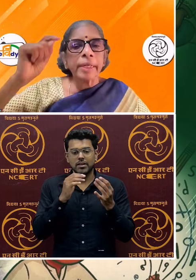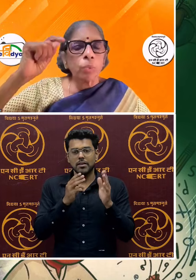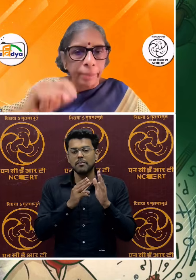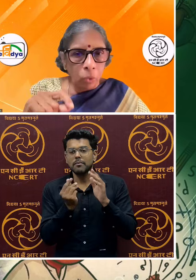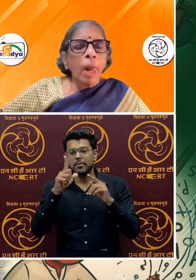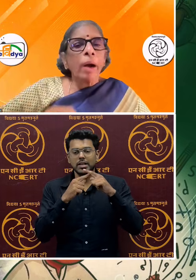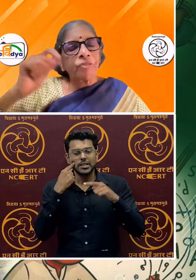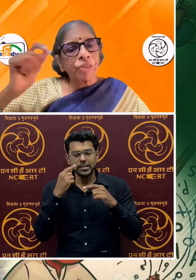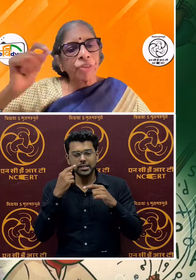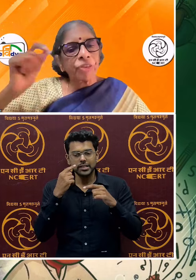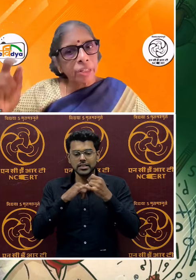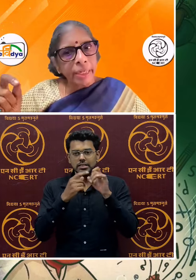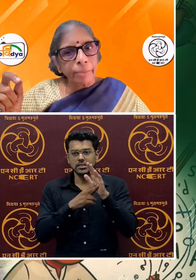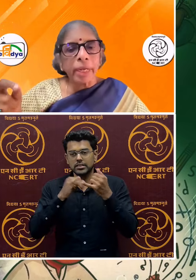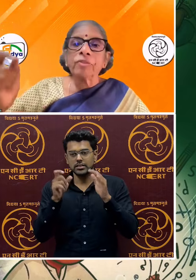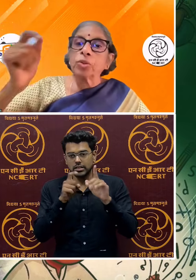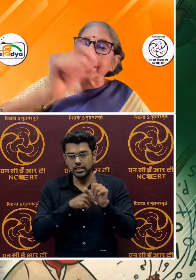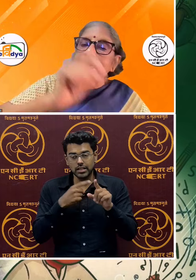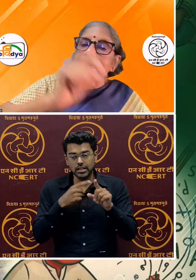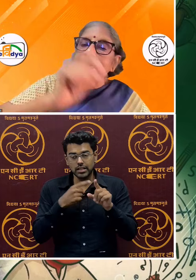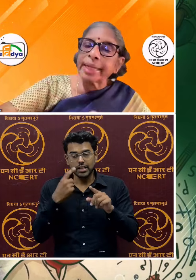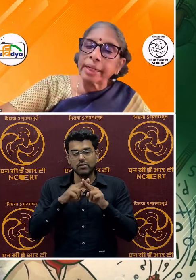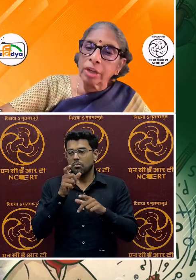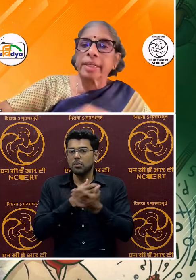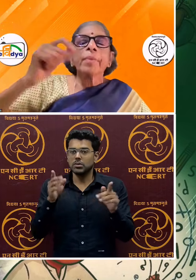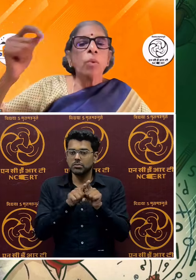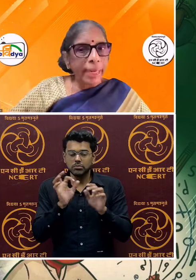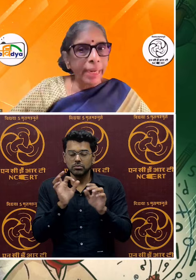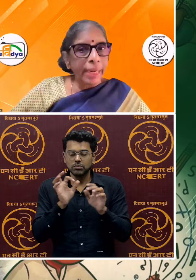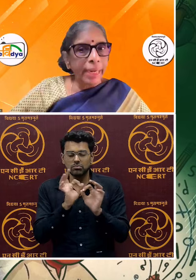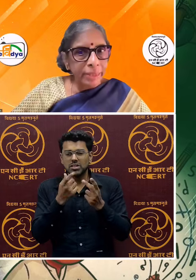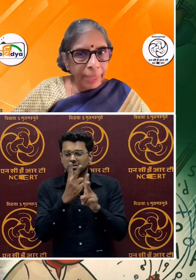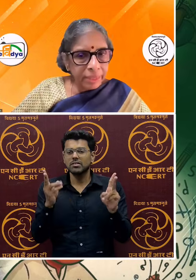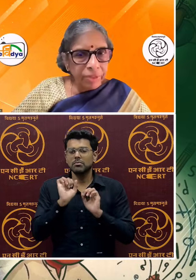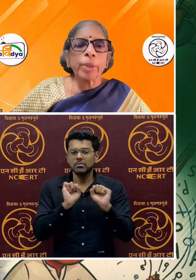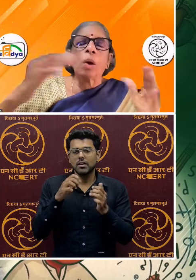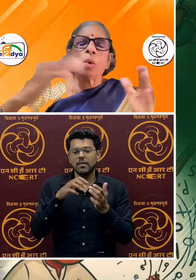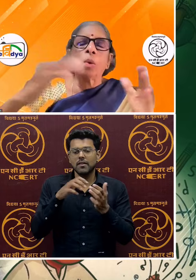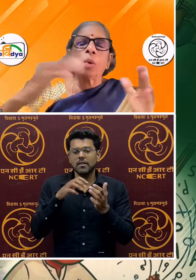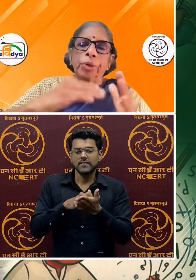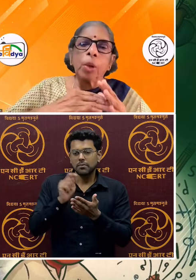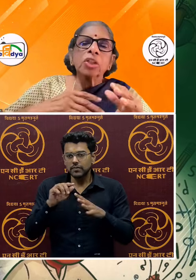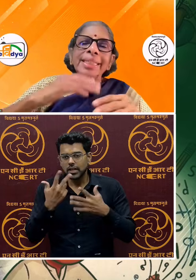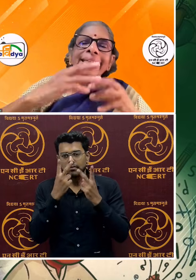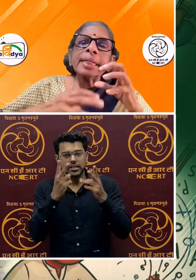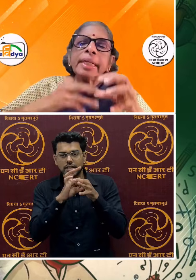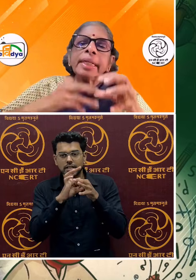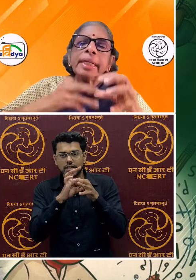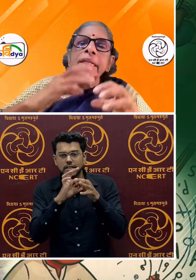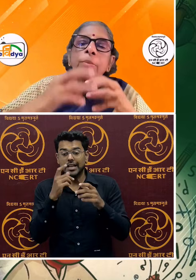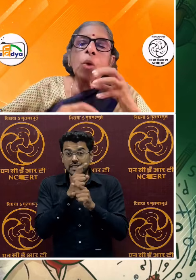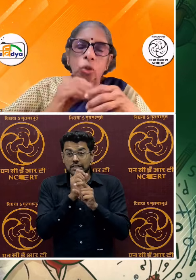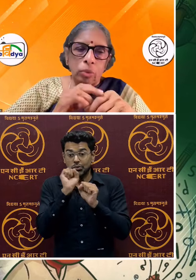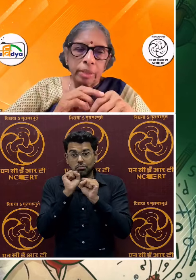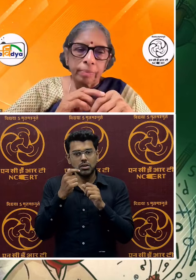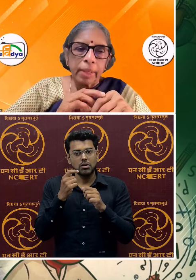them learn in one mode. If it is multimodal, if you see the child is auditory, where is the weakness in visual, how would you do? So the teacher